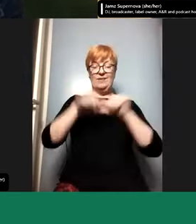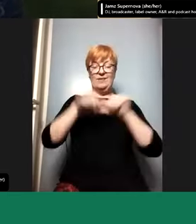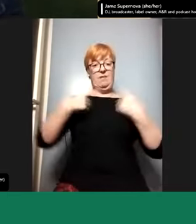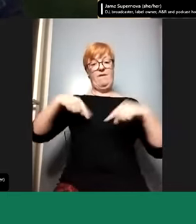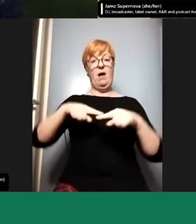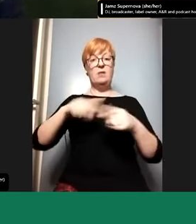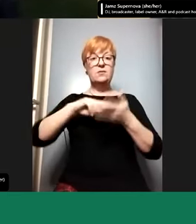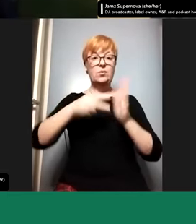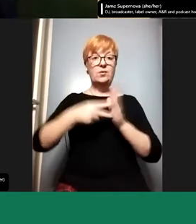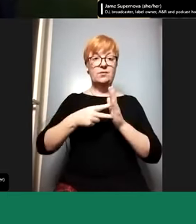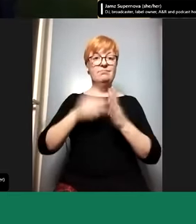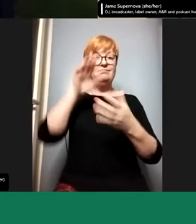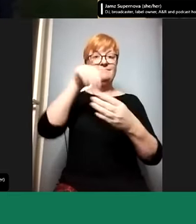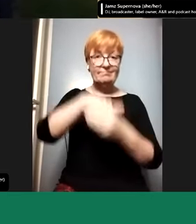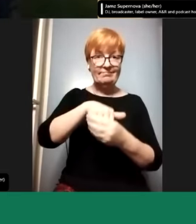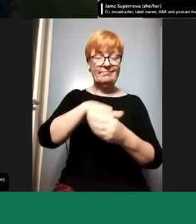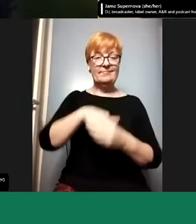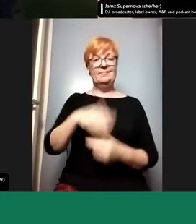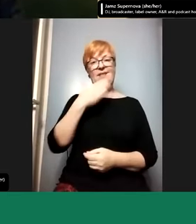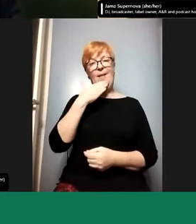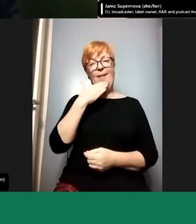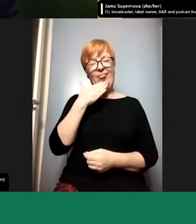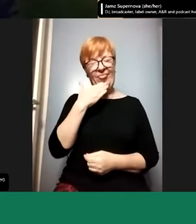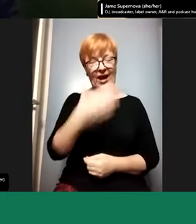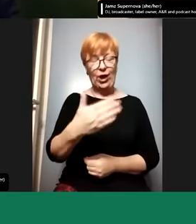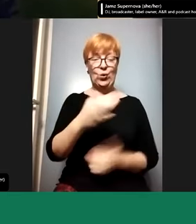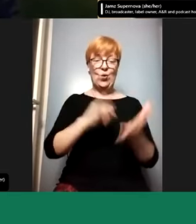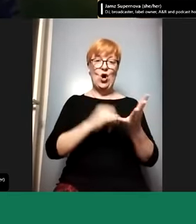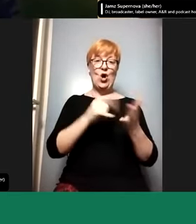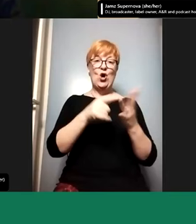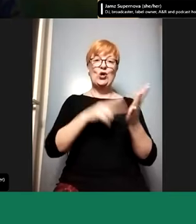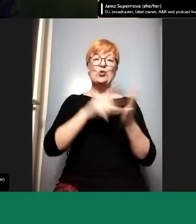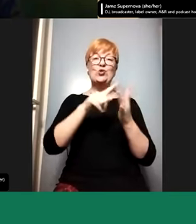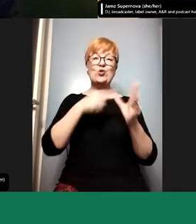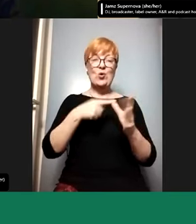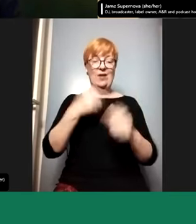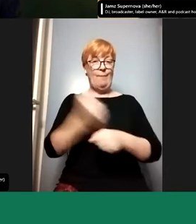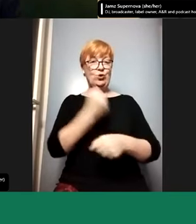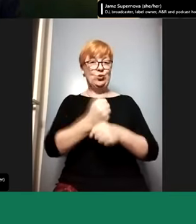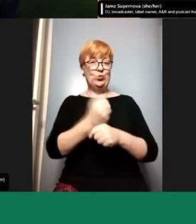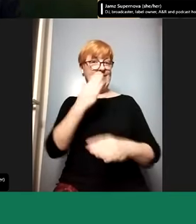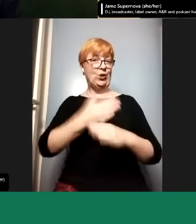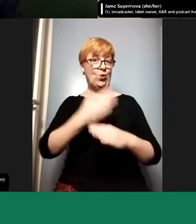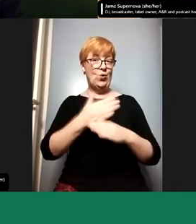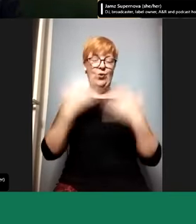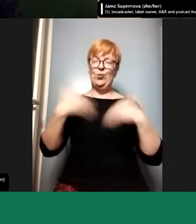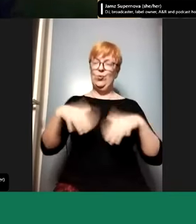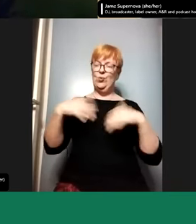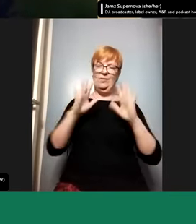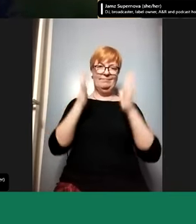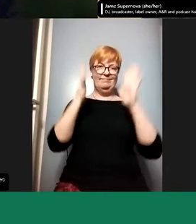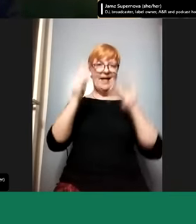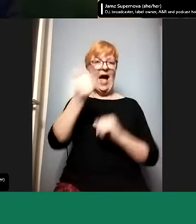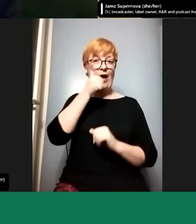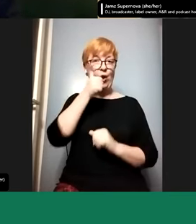of. So I wanted to say a massive thank you to Sonia for producing this work. I know that it was personal,